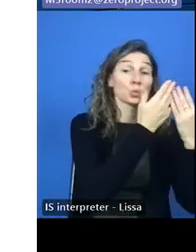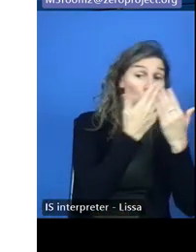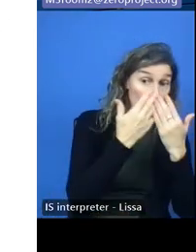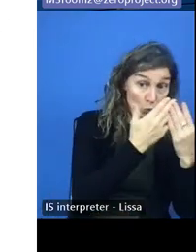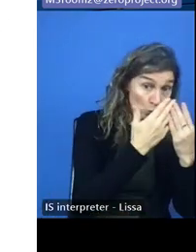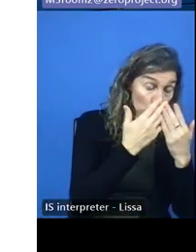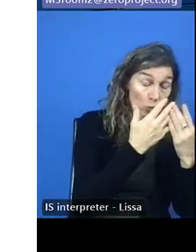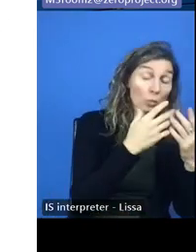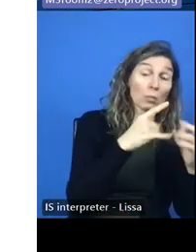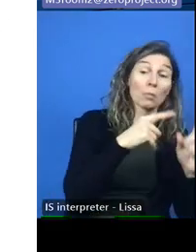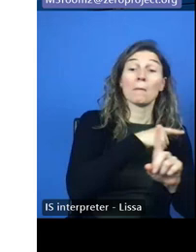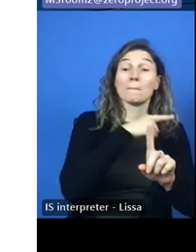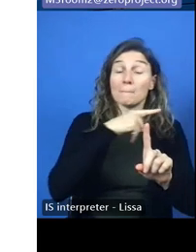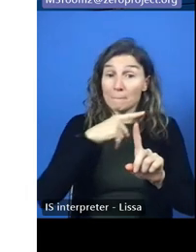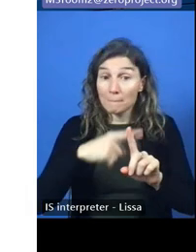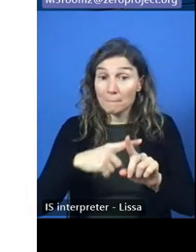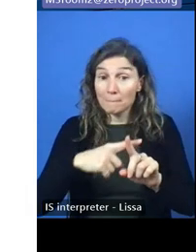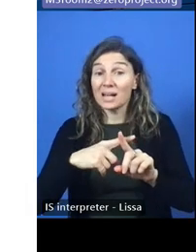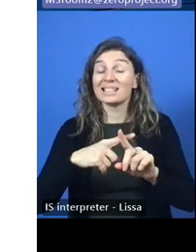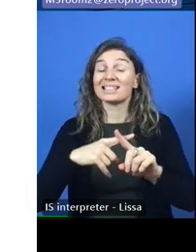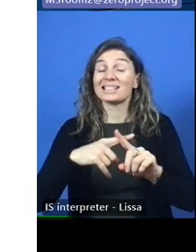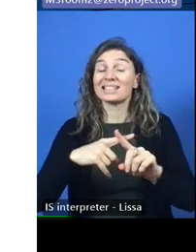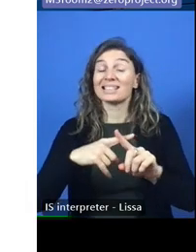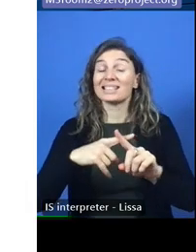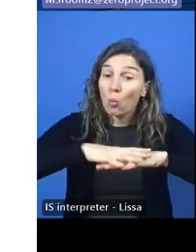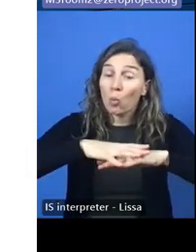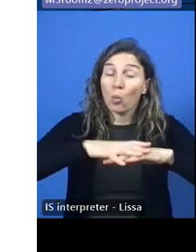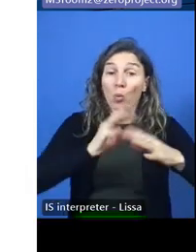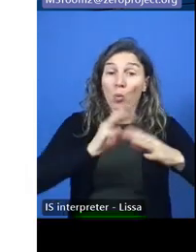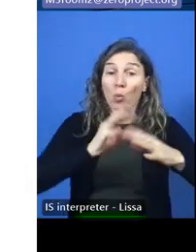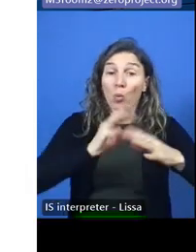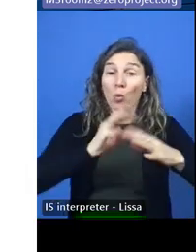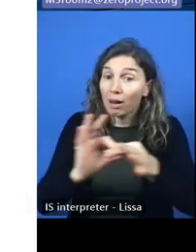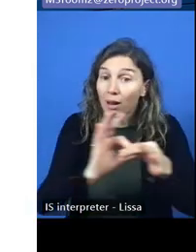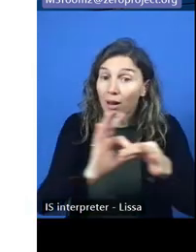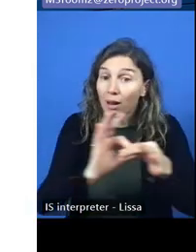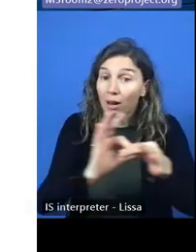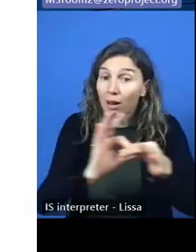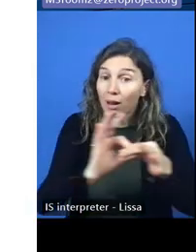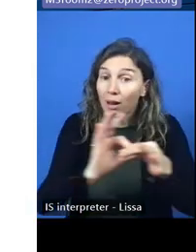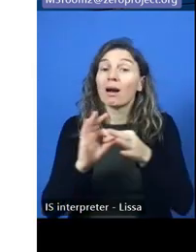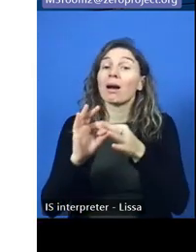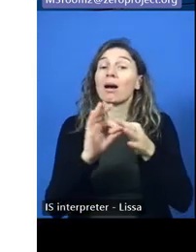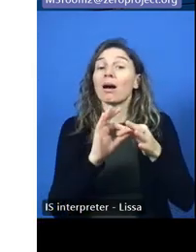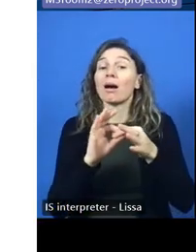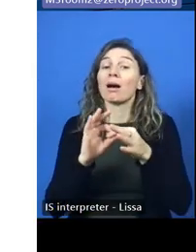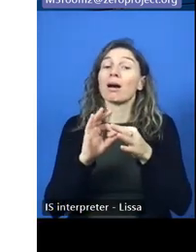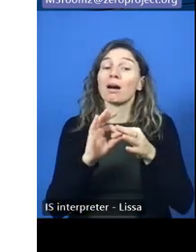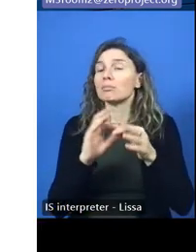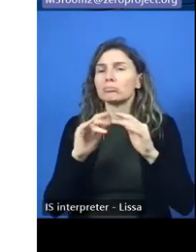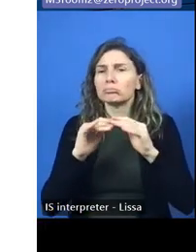involves the creation of networks and alliances with different state institutions